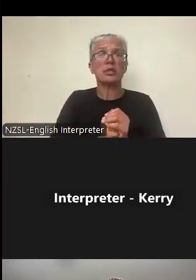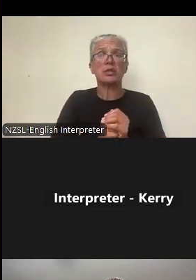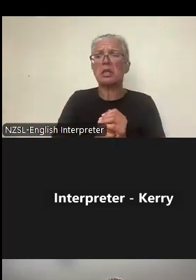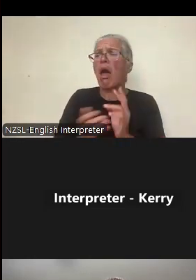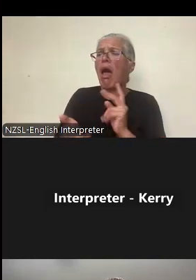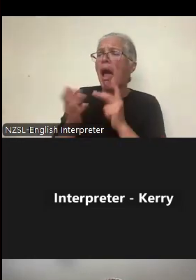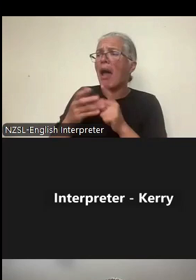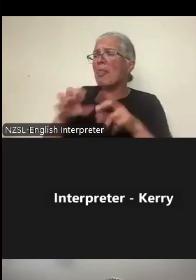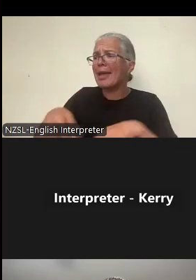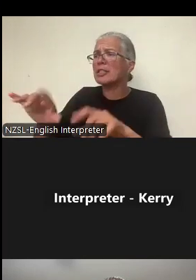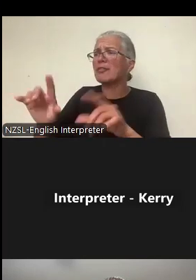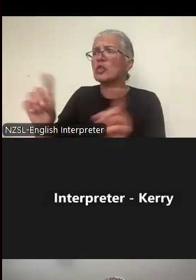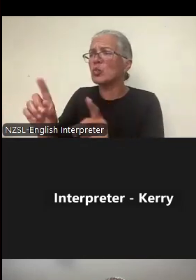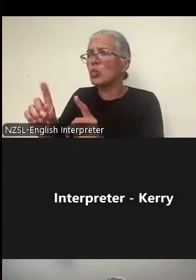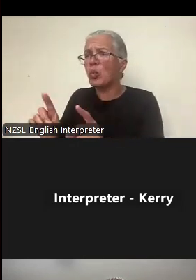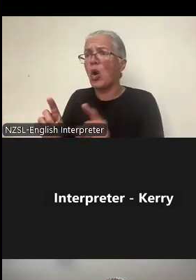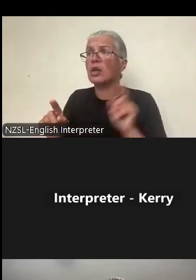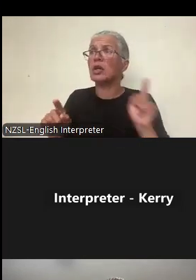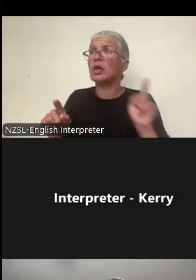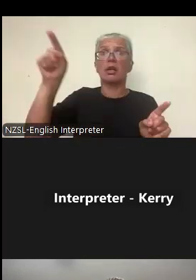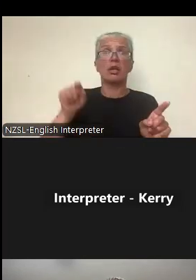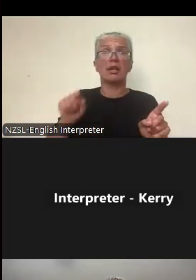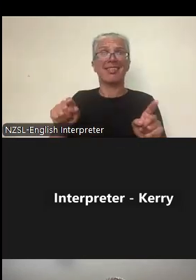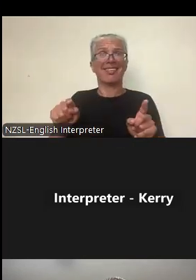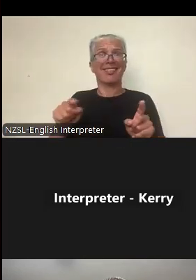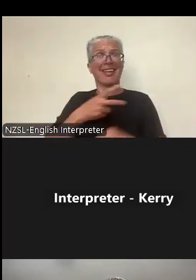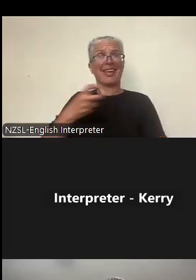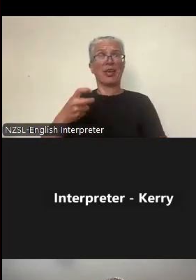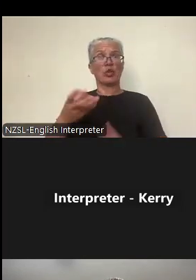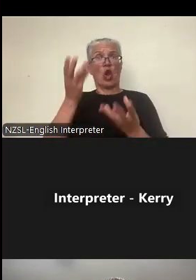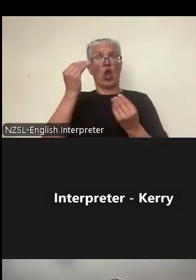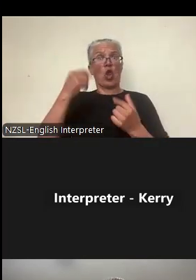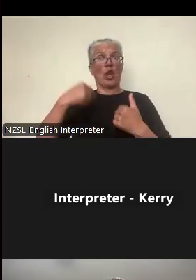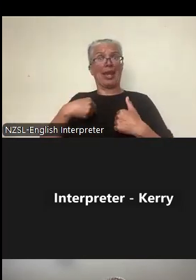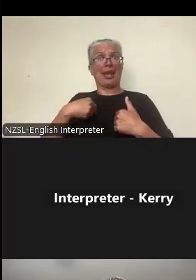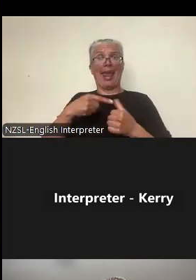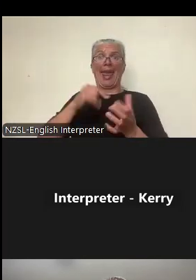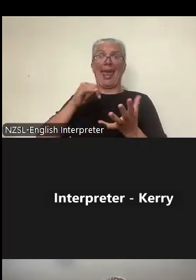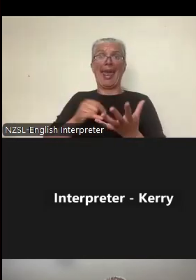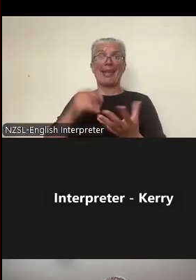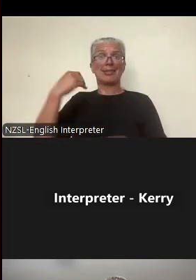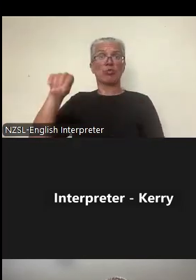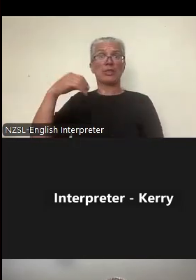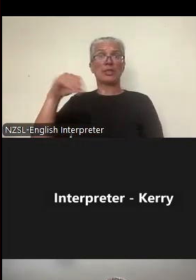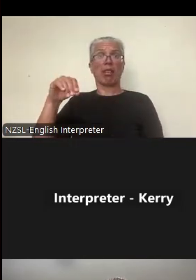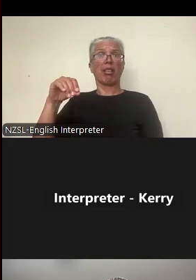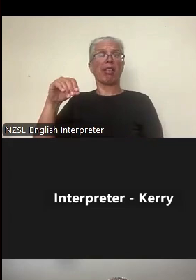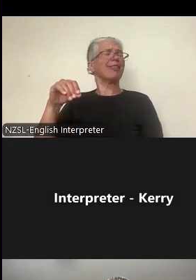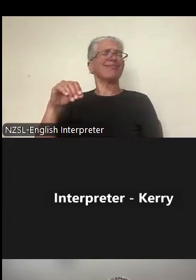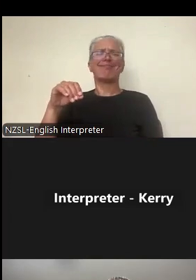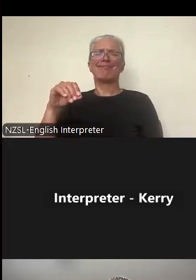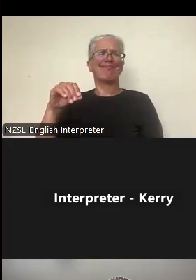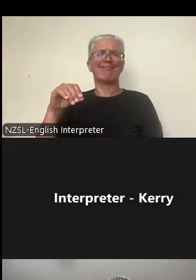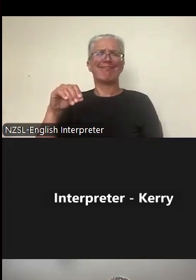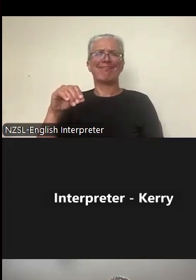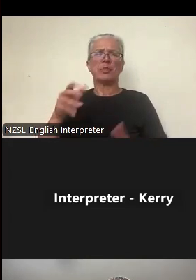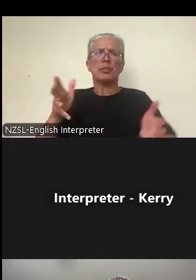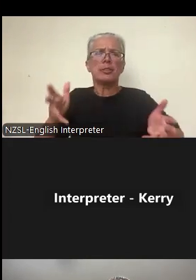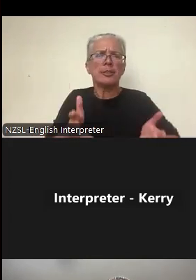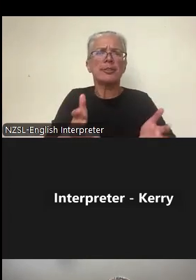activities, you don't necessarily learn as a principal what is specifically needed to stimulate that ongoing